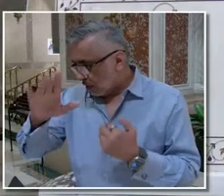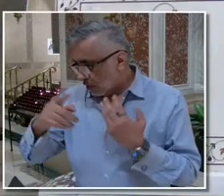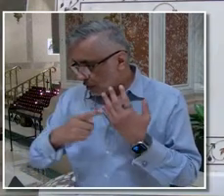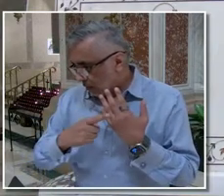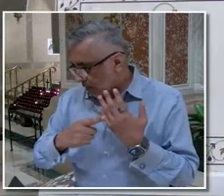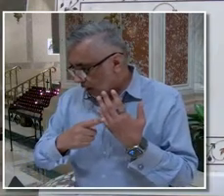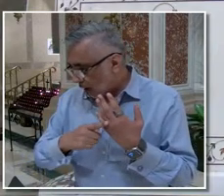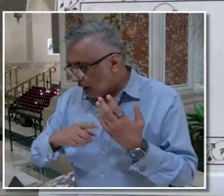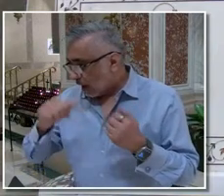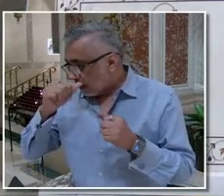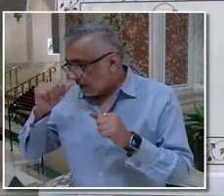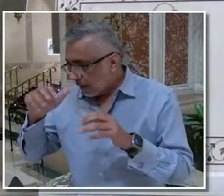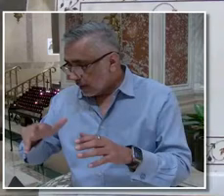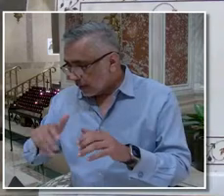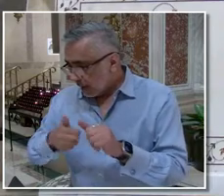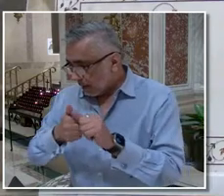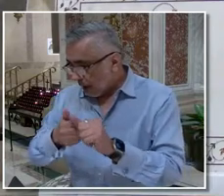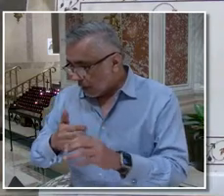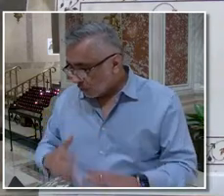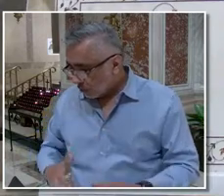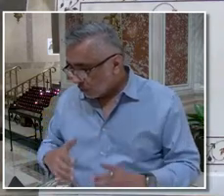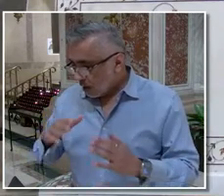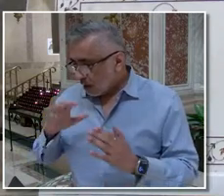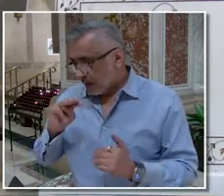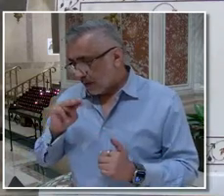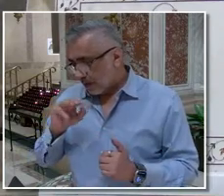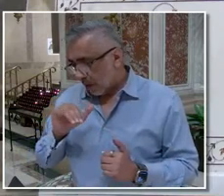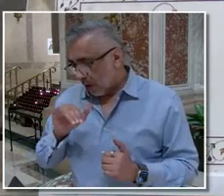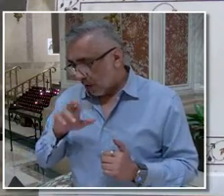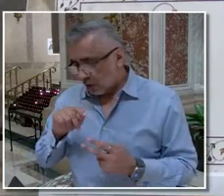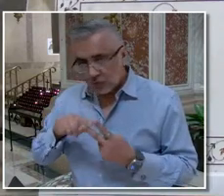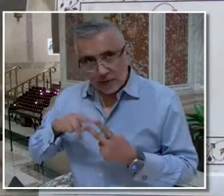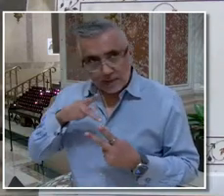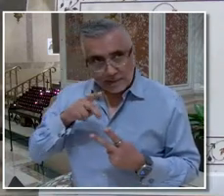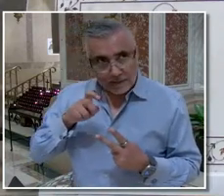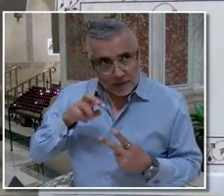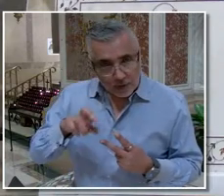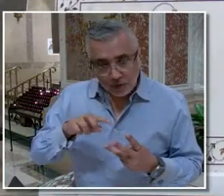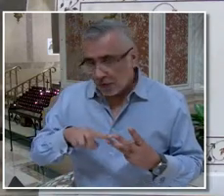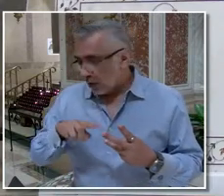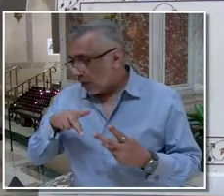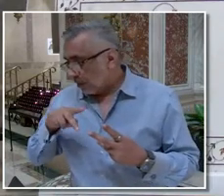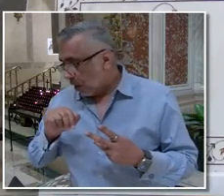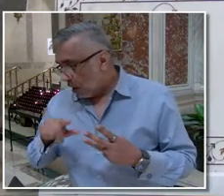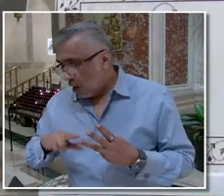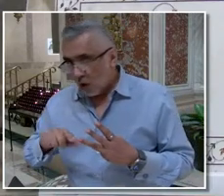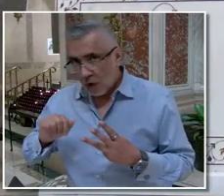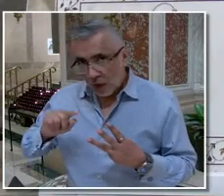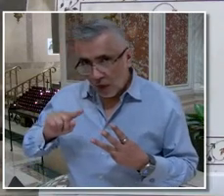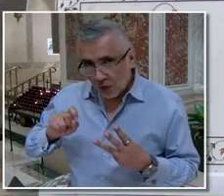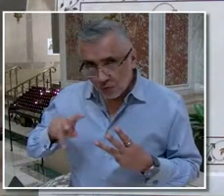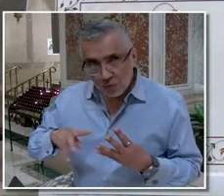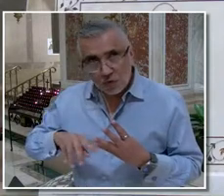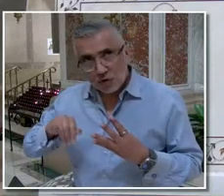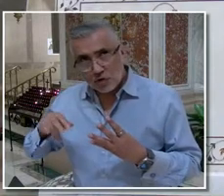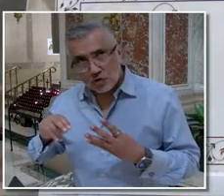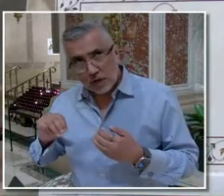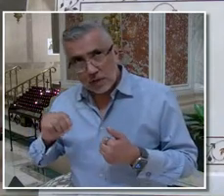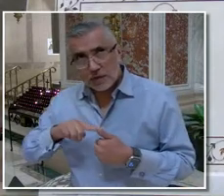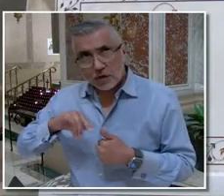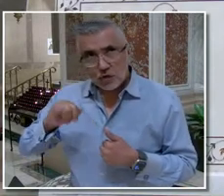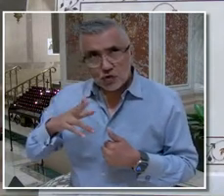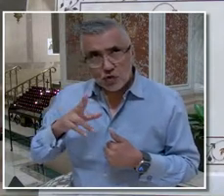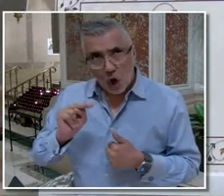your blessed apostles and martyrs, Peter and Paul, Andrew, James,